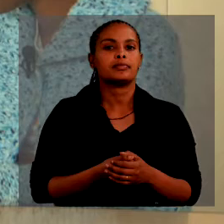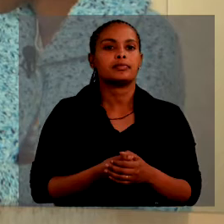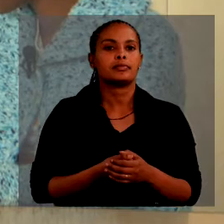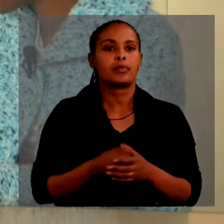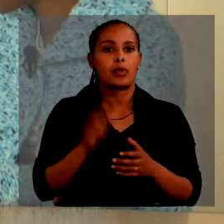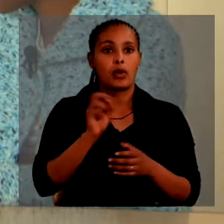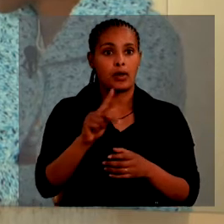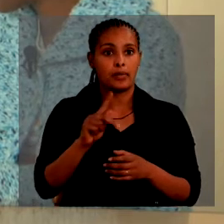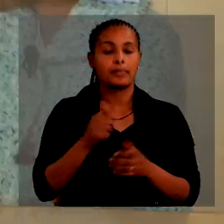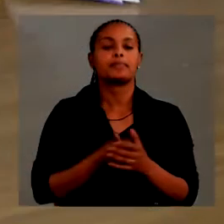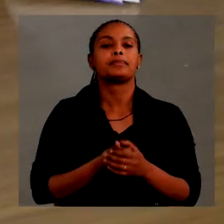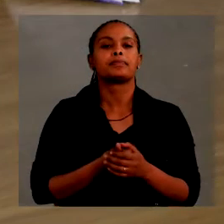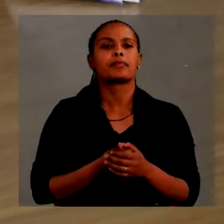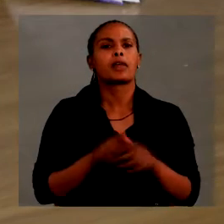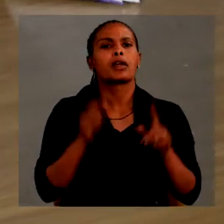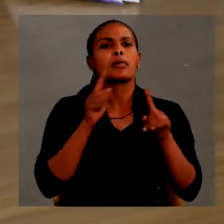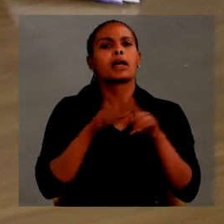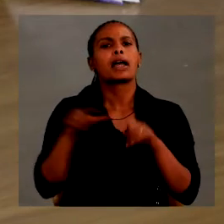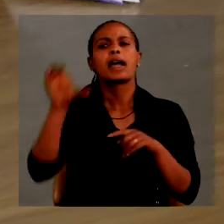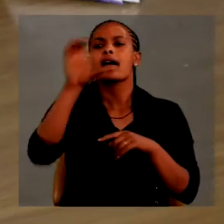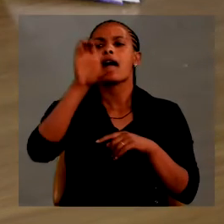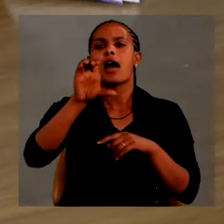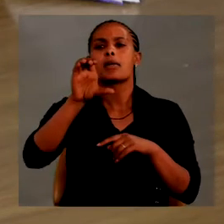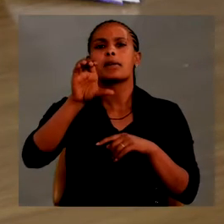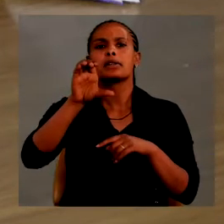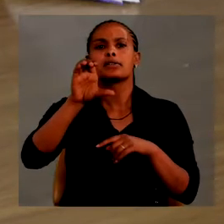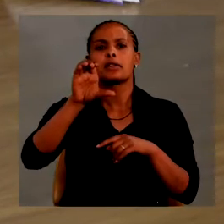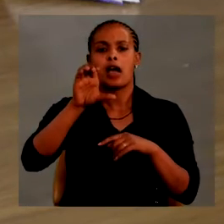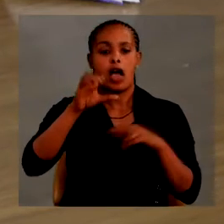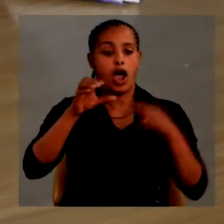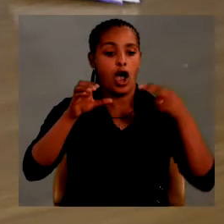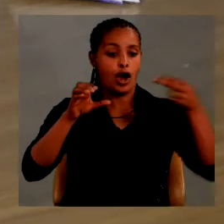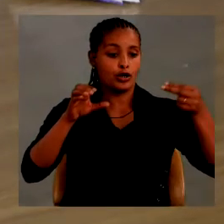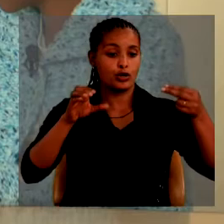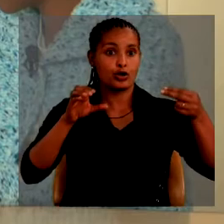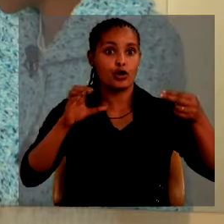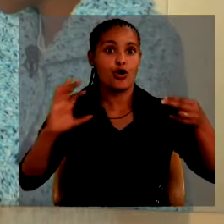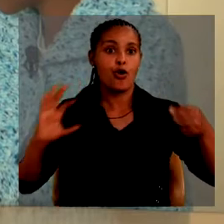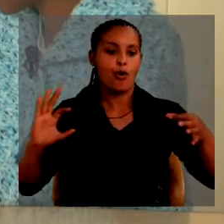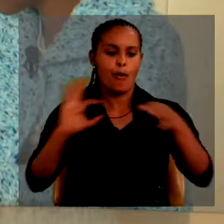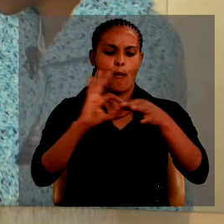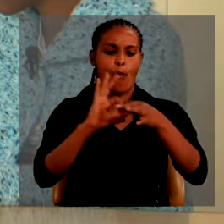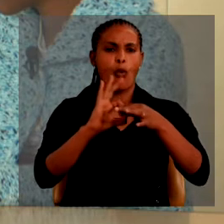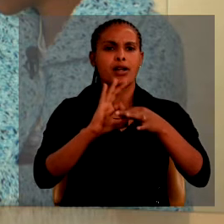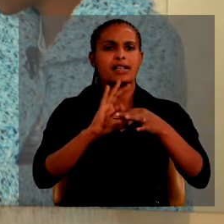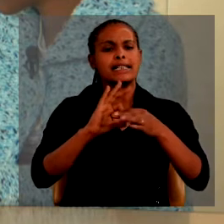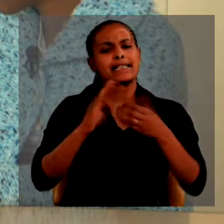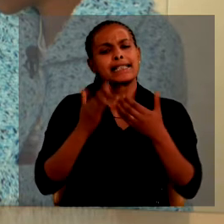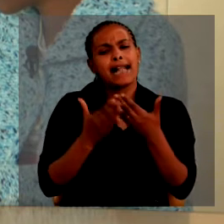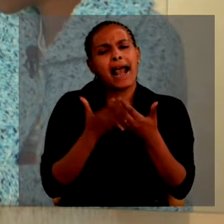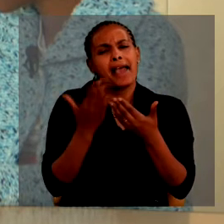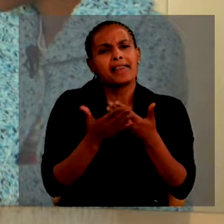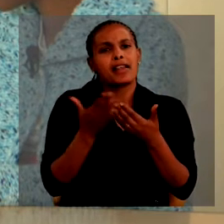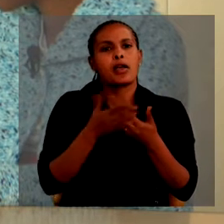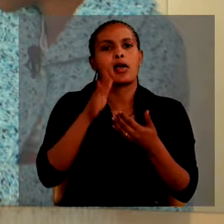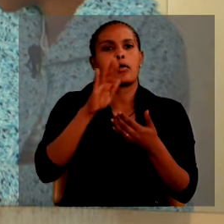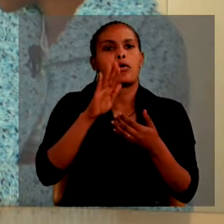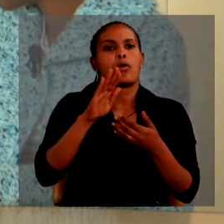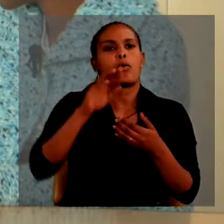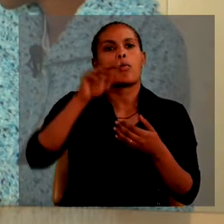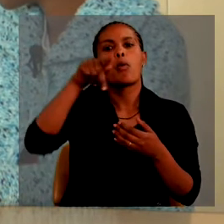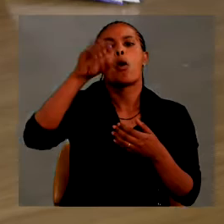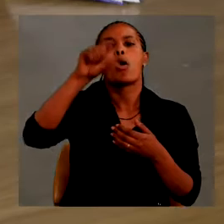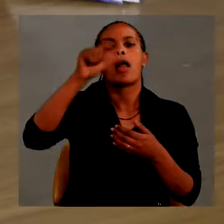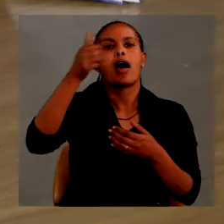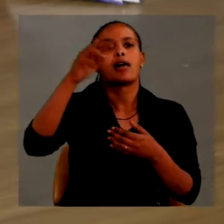Okay, but carbon hydrogen bond is slightly polar because they are different atoms. They have